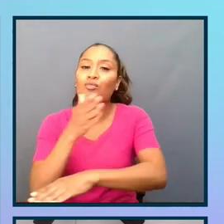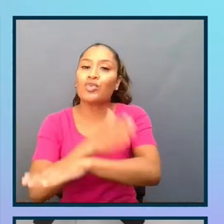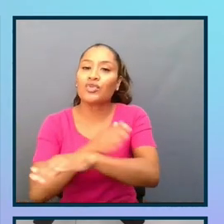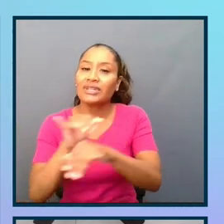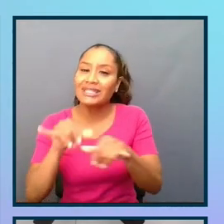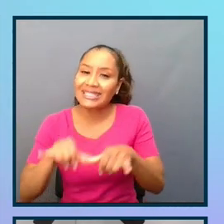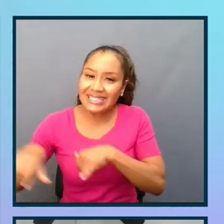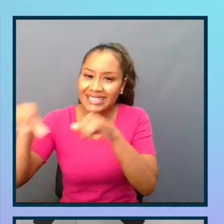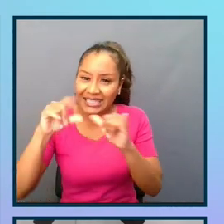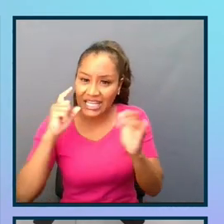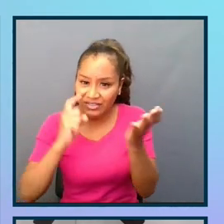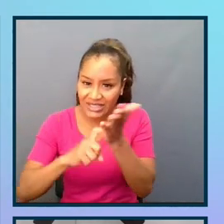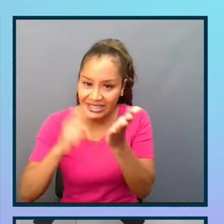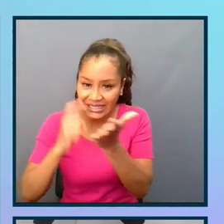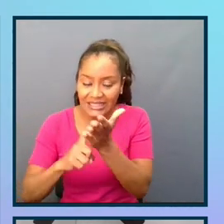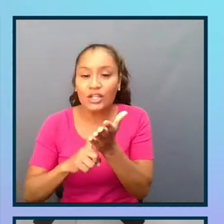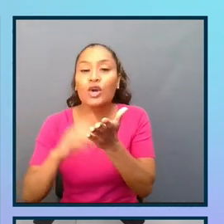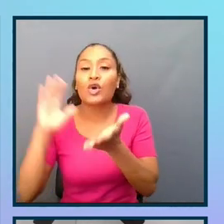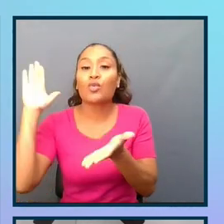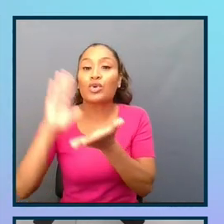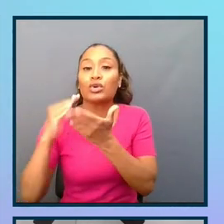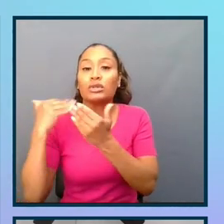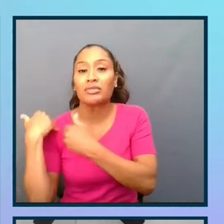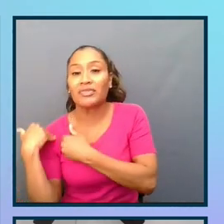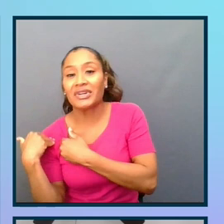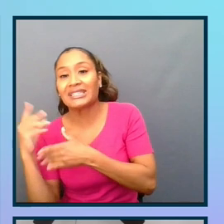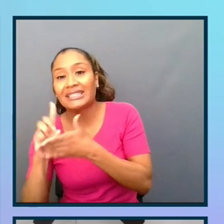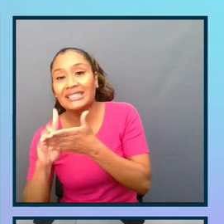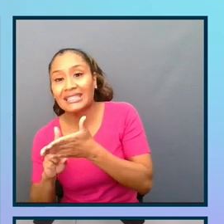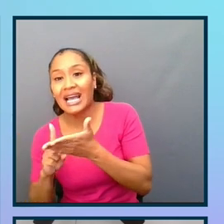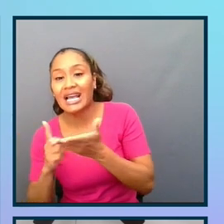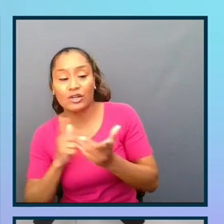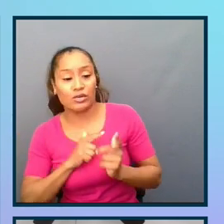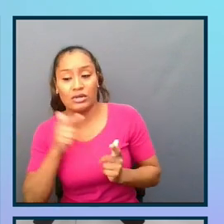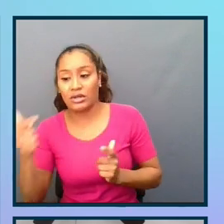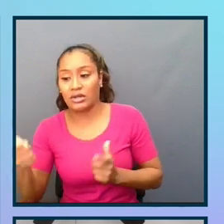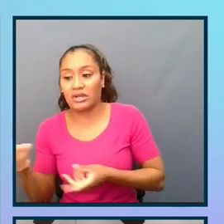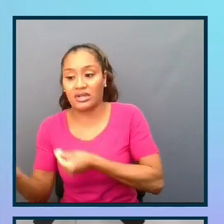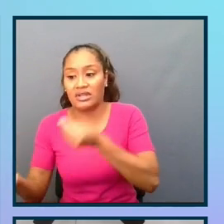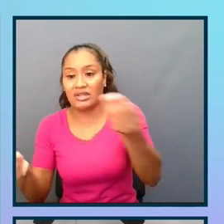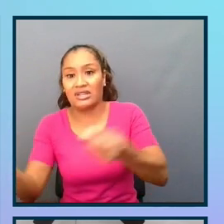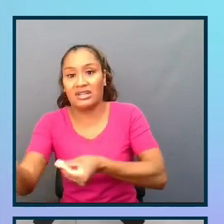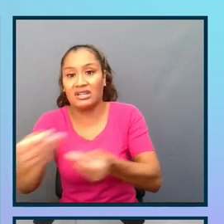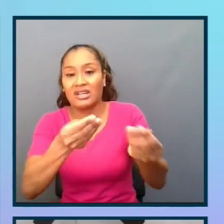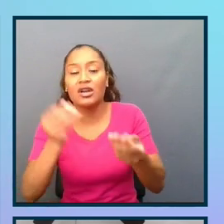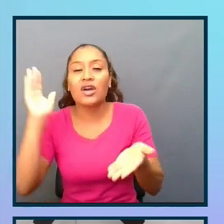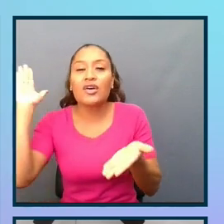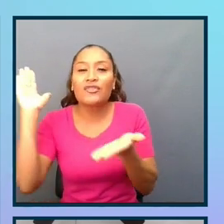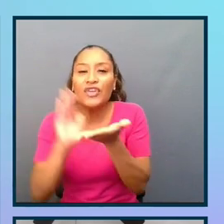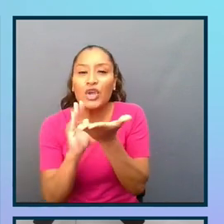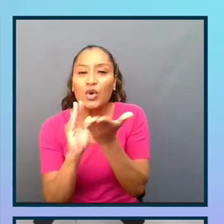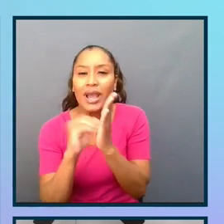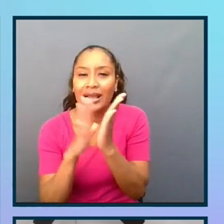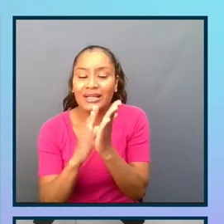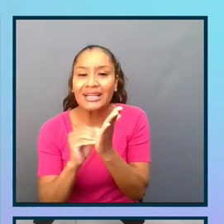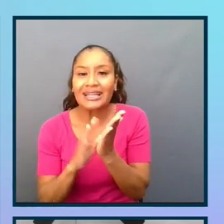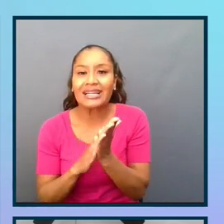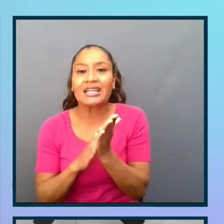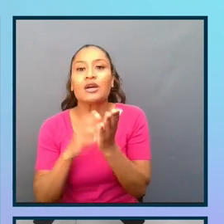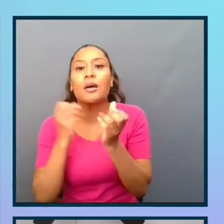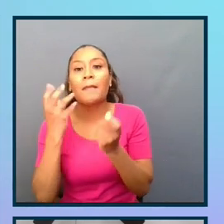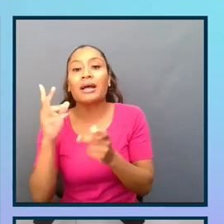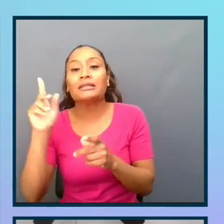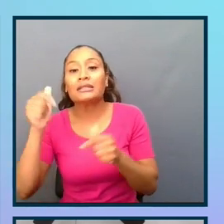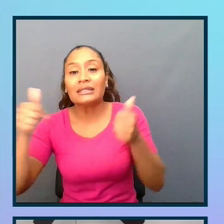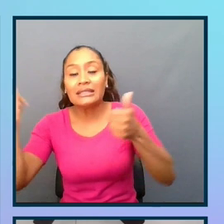identification, reduces the burden for design teams during handoff by having fewer annotations, and many of the states, the focus indicator,